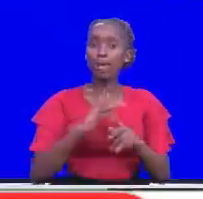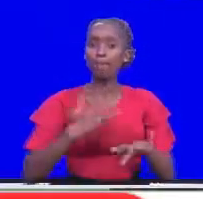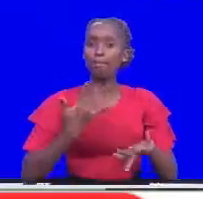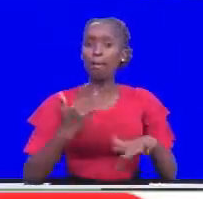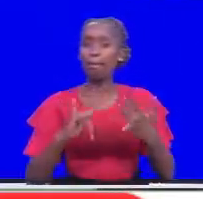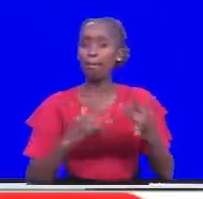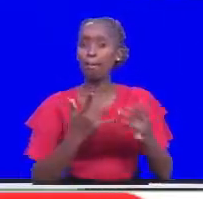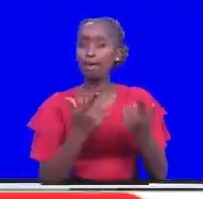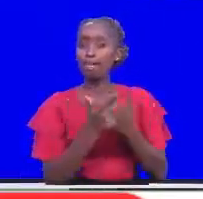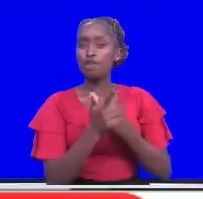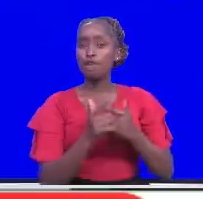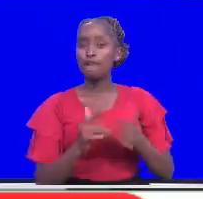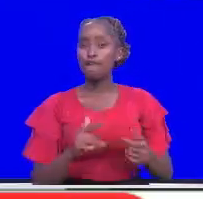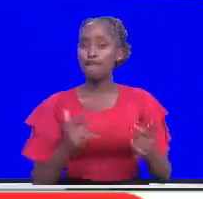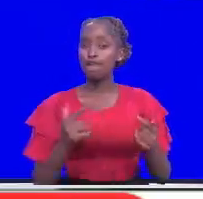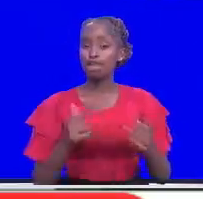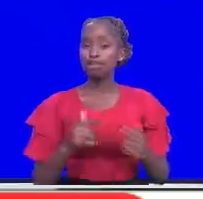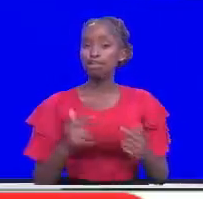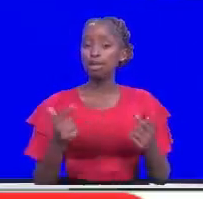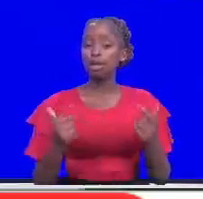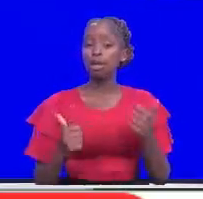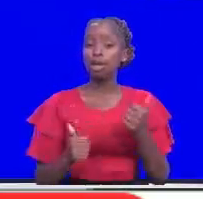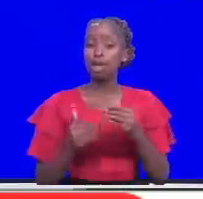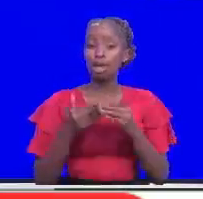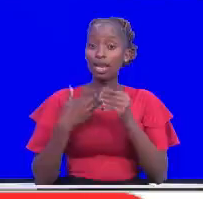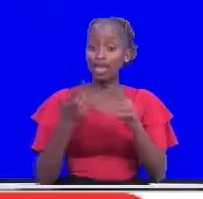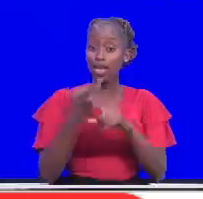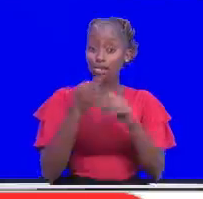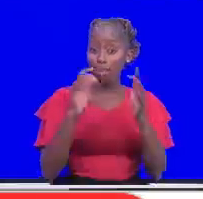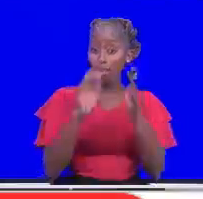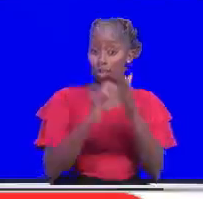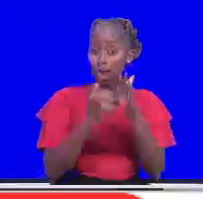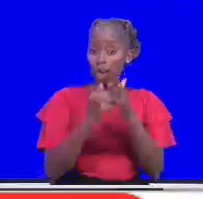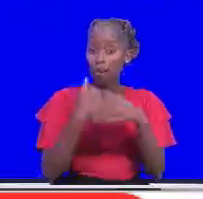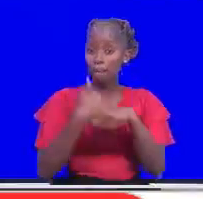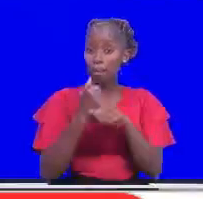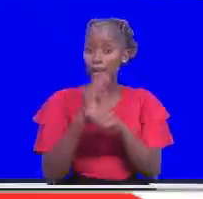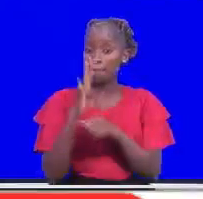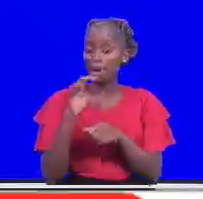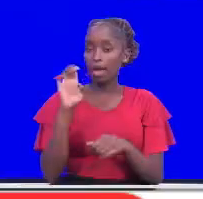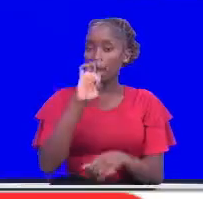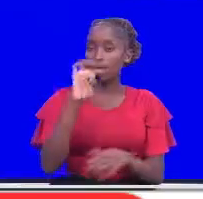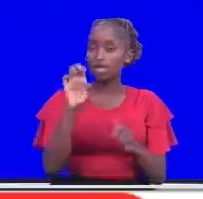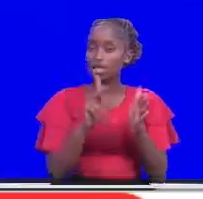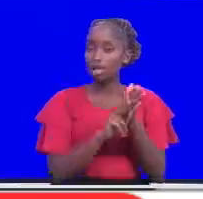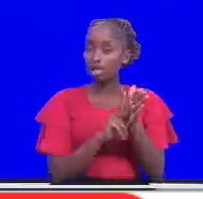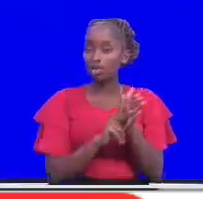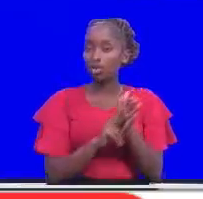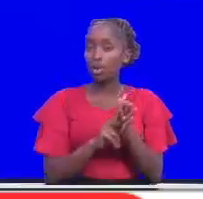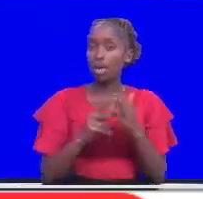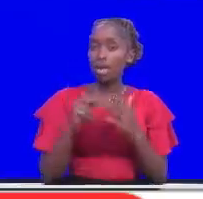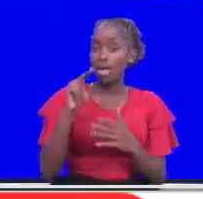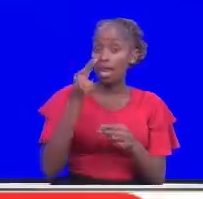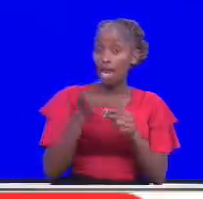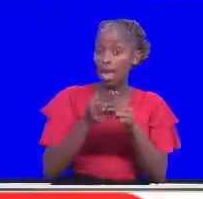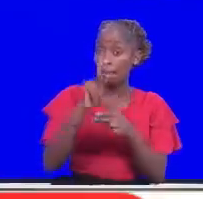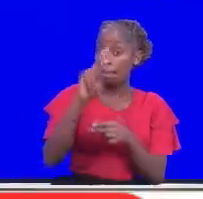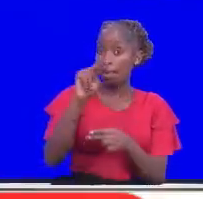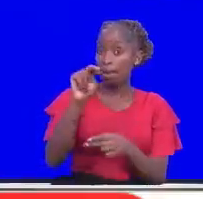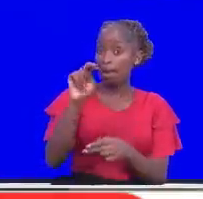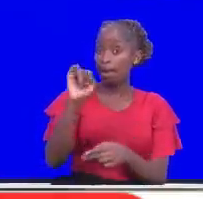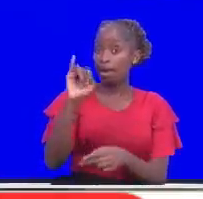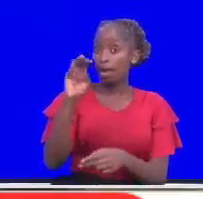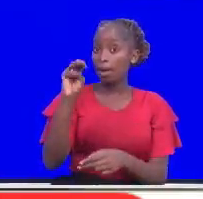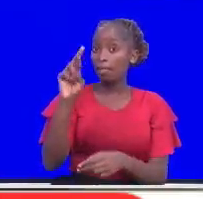reactions. Ukambani leaders led by Kitui East Member of Parliament Nimrod Mbai now wants the conversation on